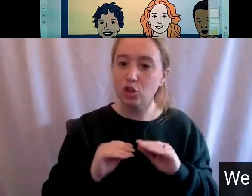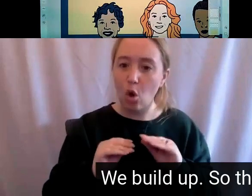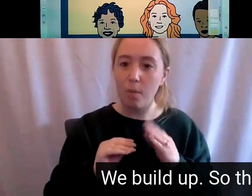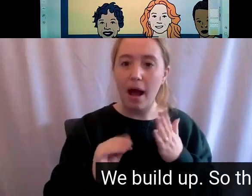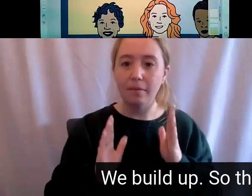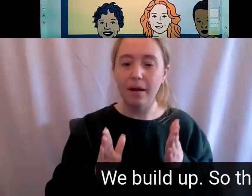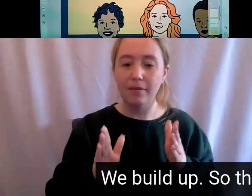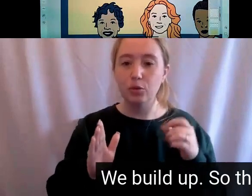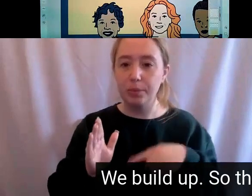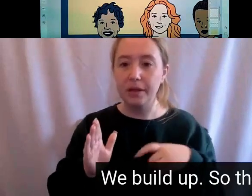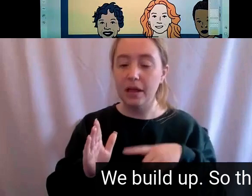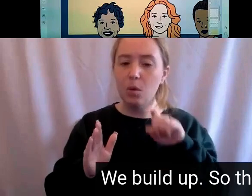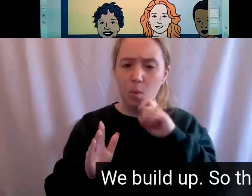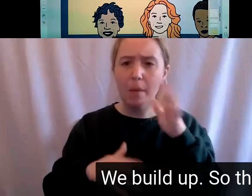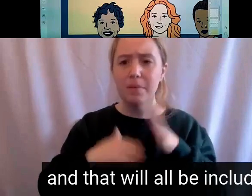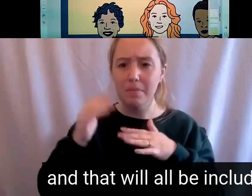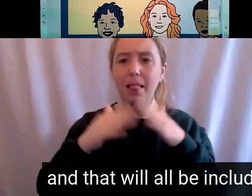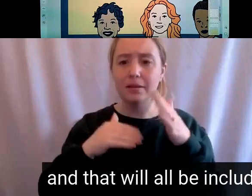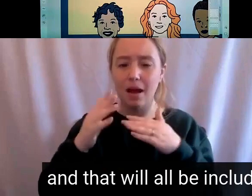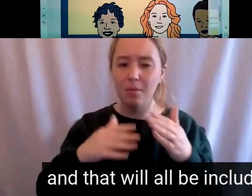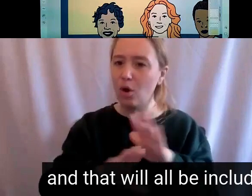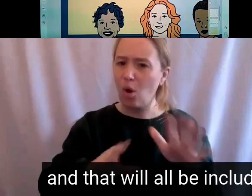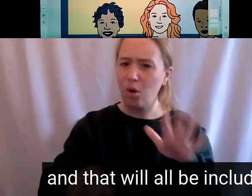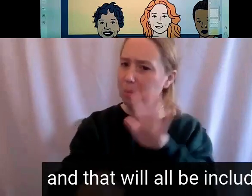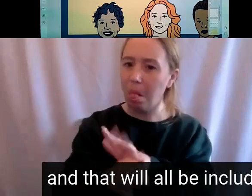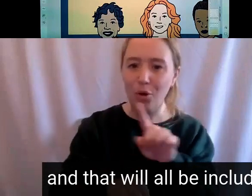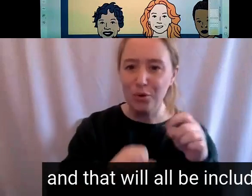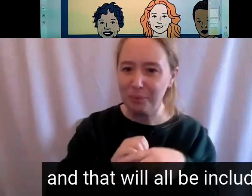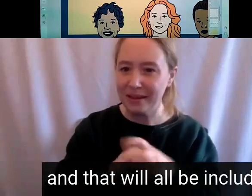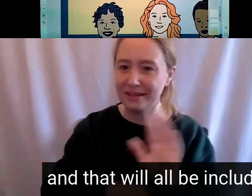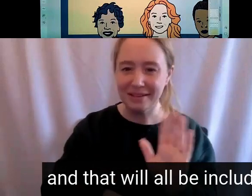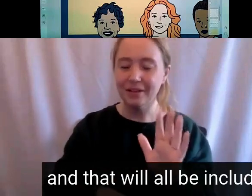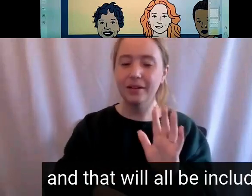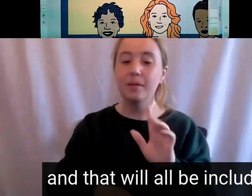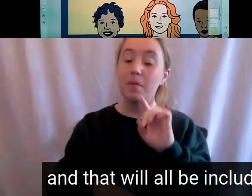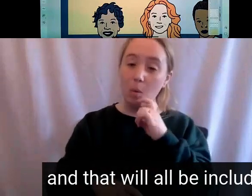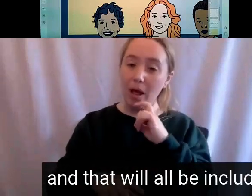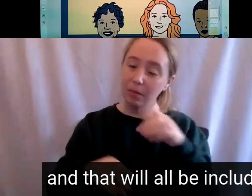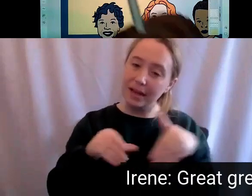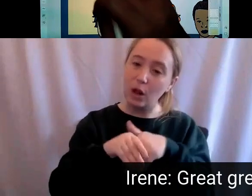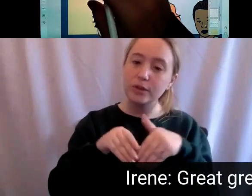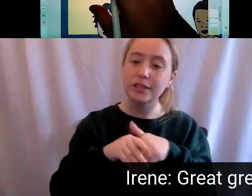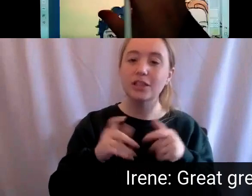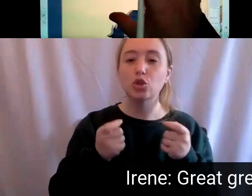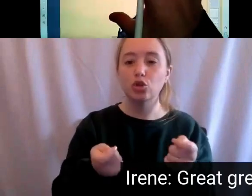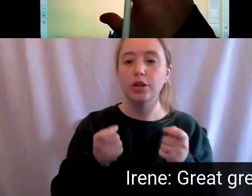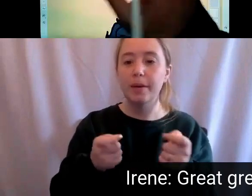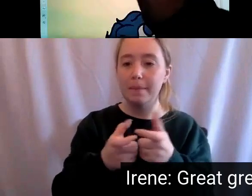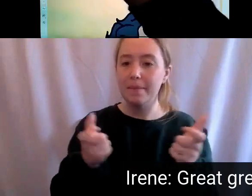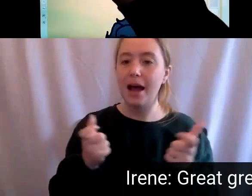up. So that will be individualized, and that will all be included in your treatment package. That's